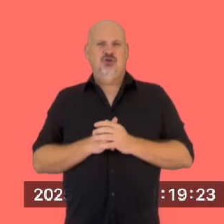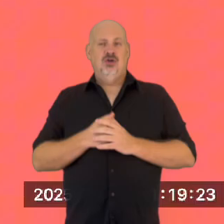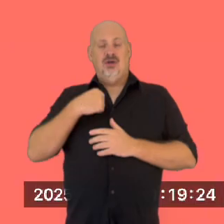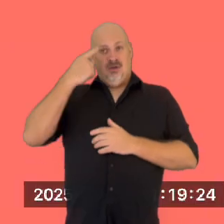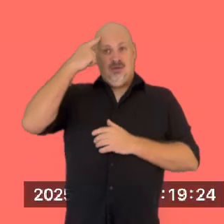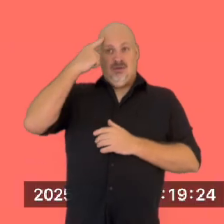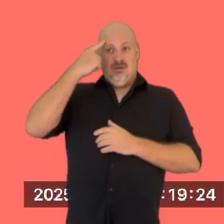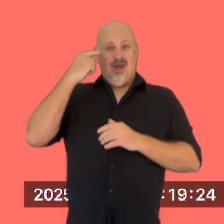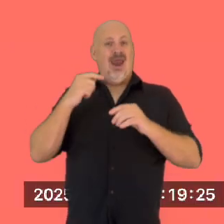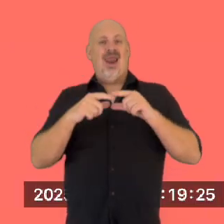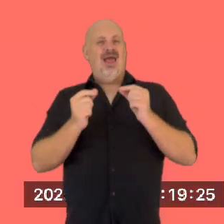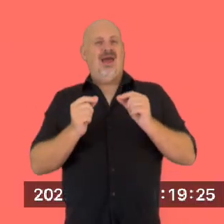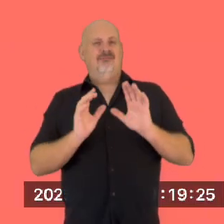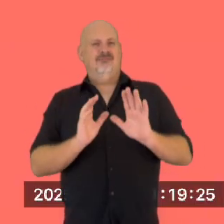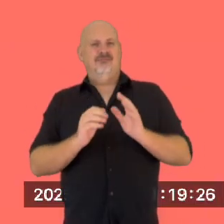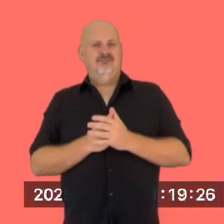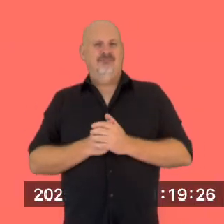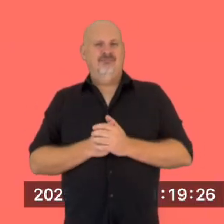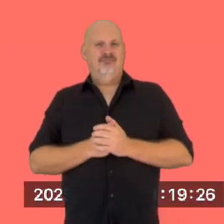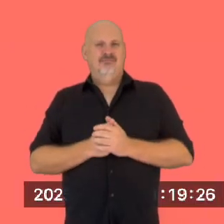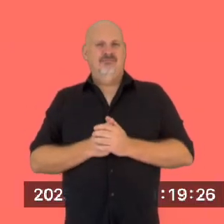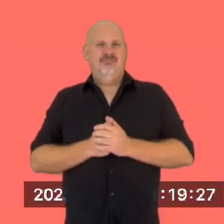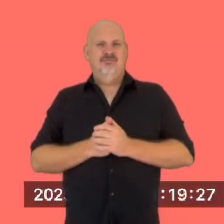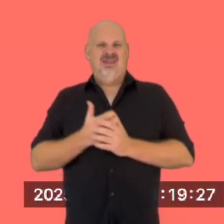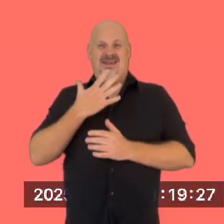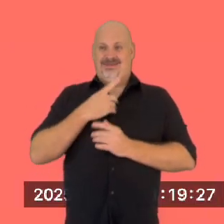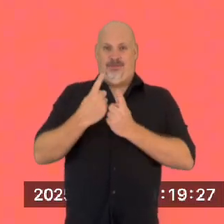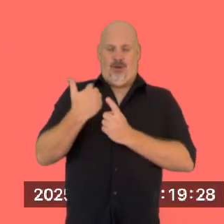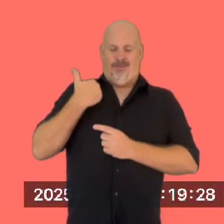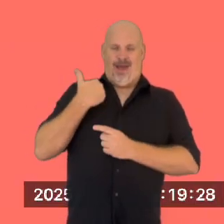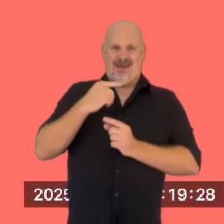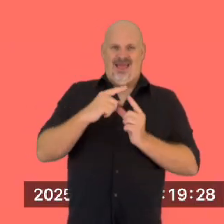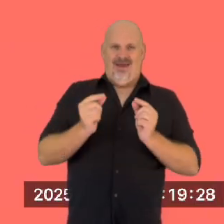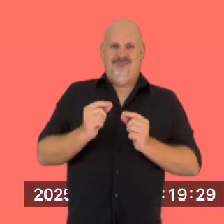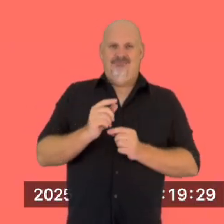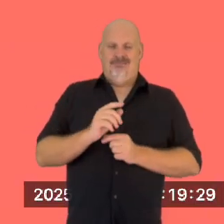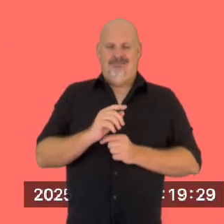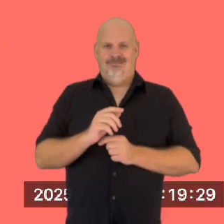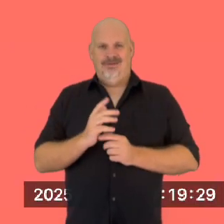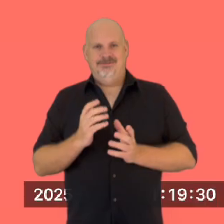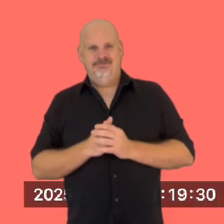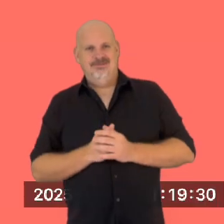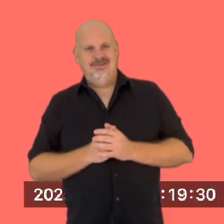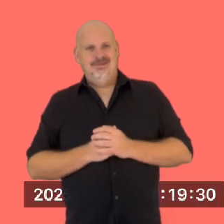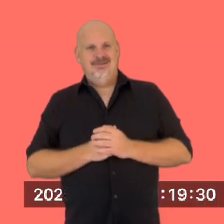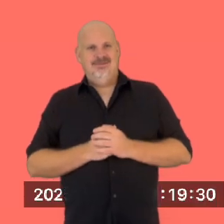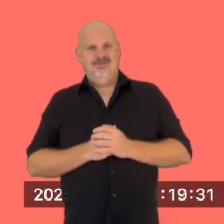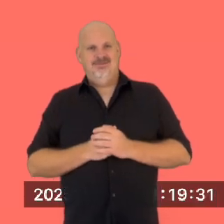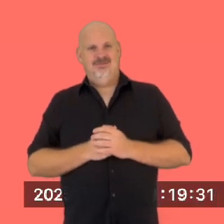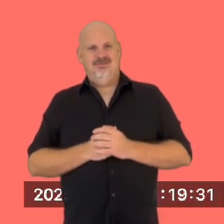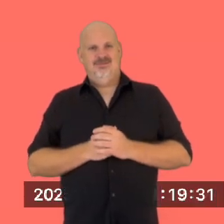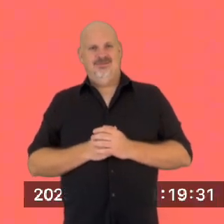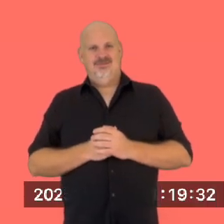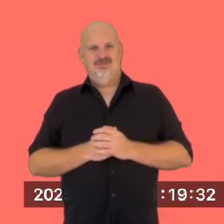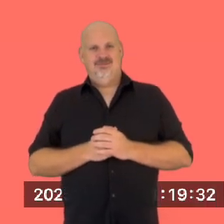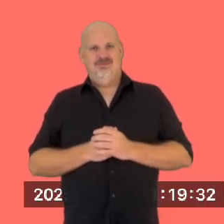Not doing any leaves yet, really. Have we been forgetting about leaves? Need someone to remind me. And then put some leaves on as